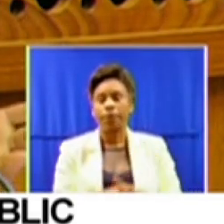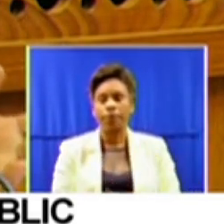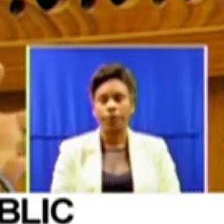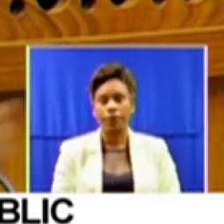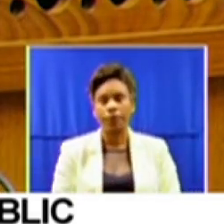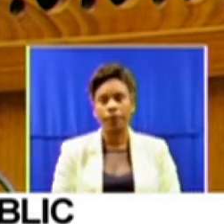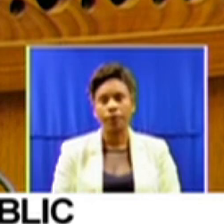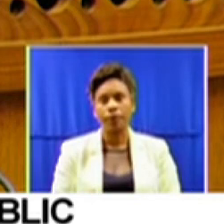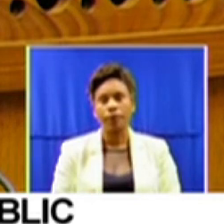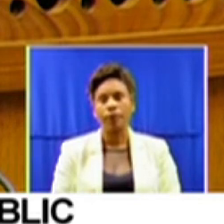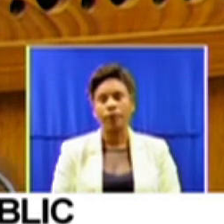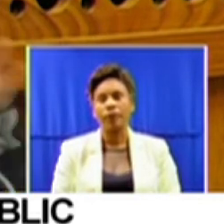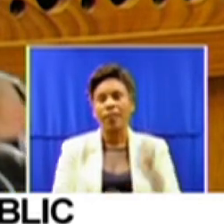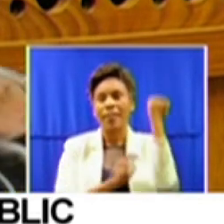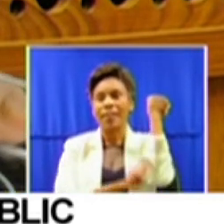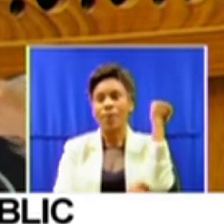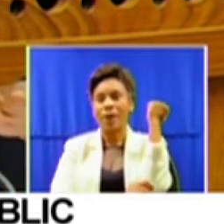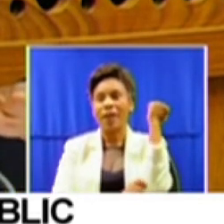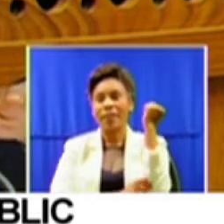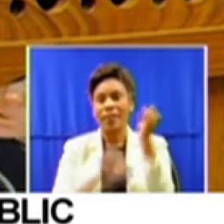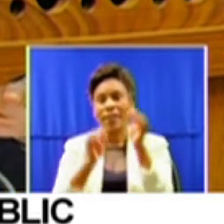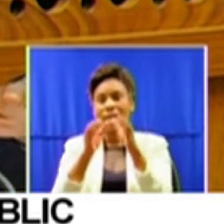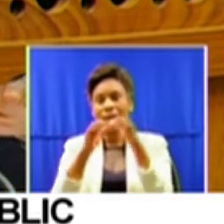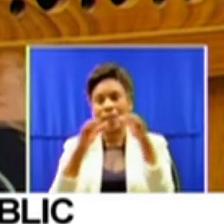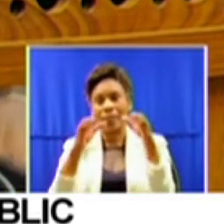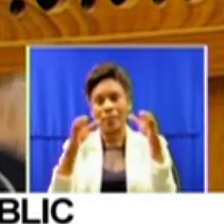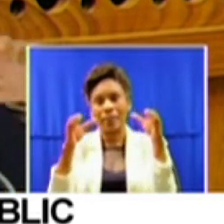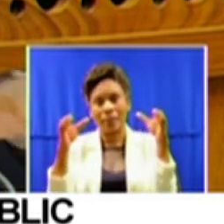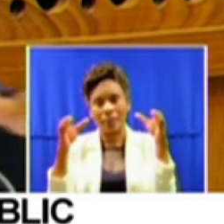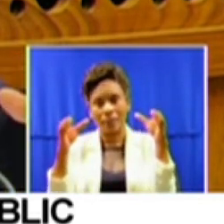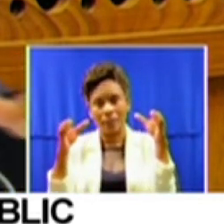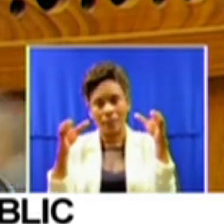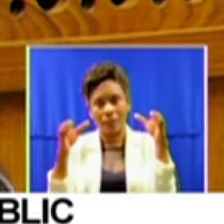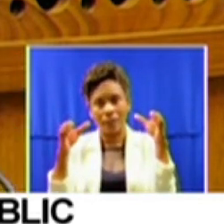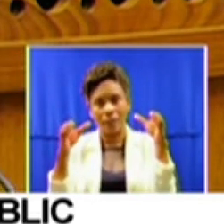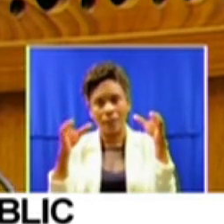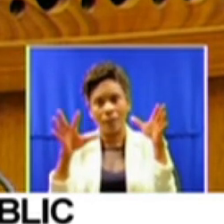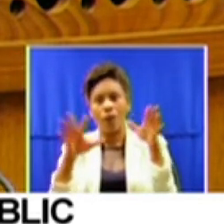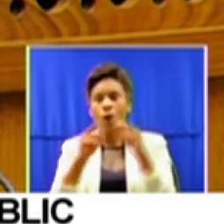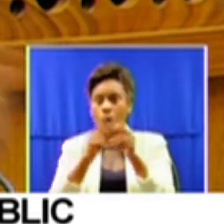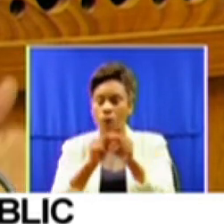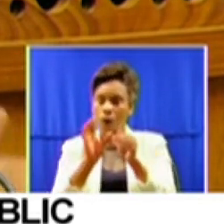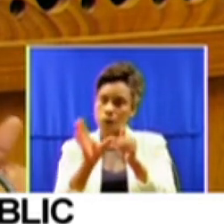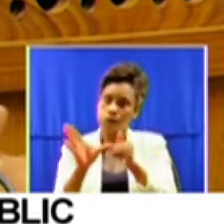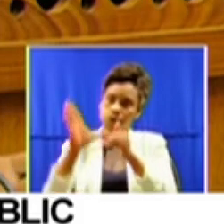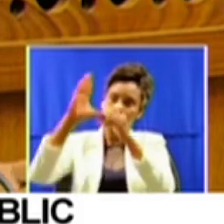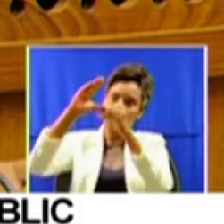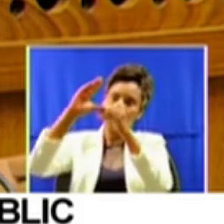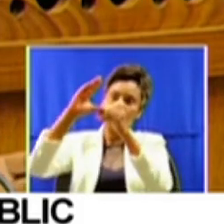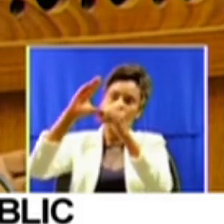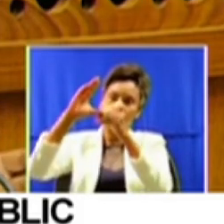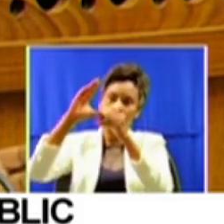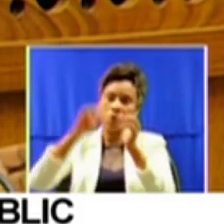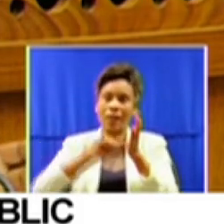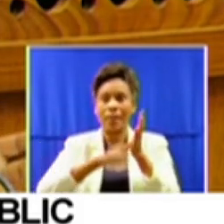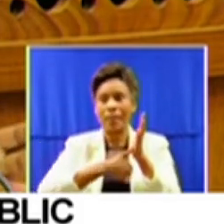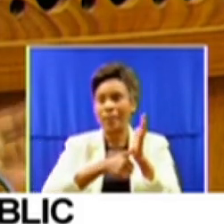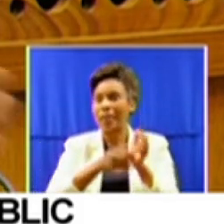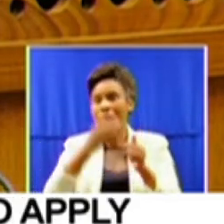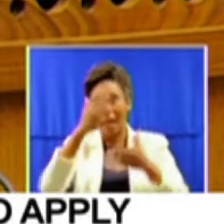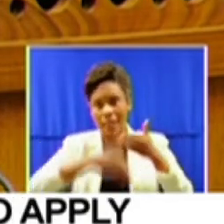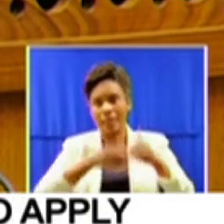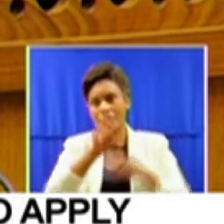The temporary increases, unfortunately, for this top up of the grants will have to come to an end, unfortunately.